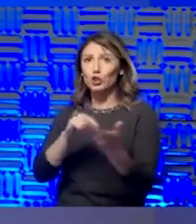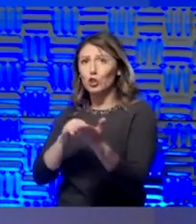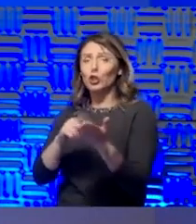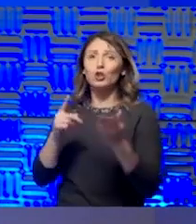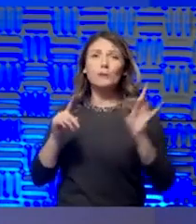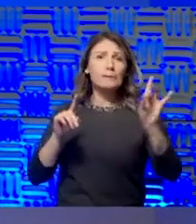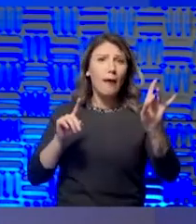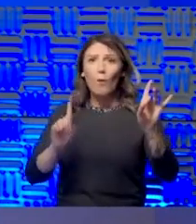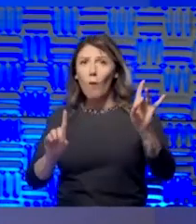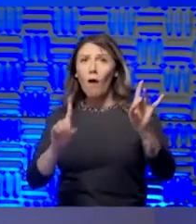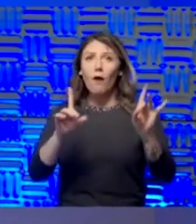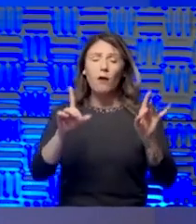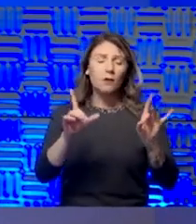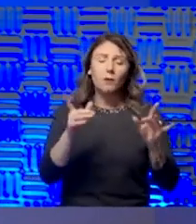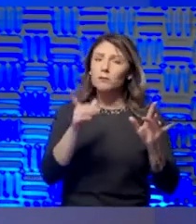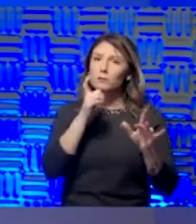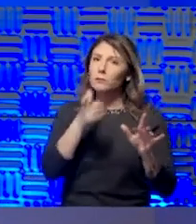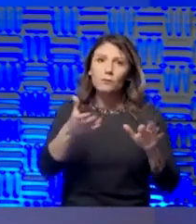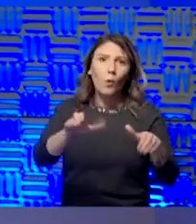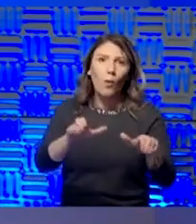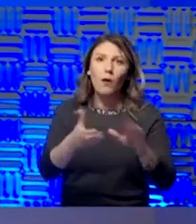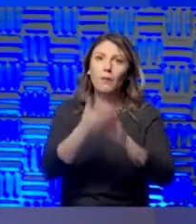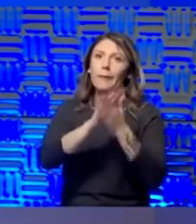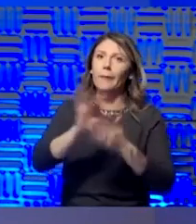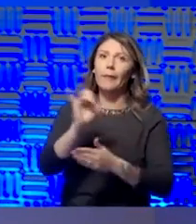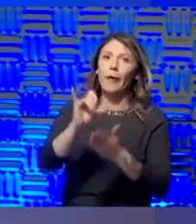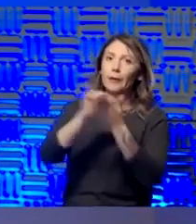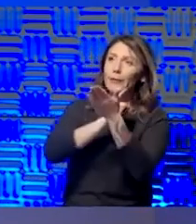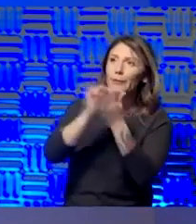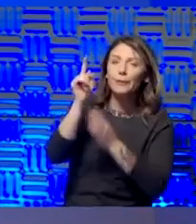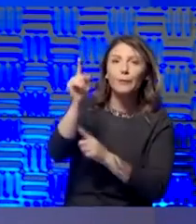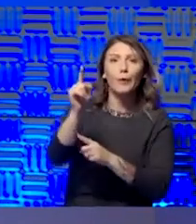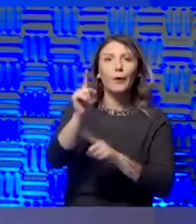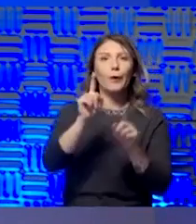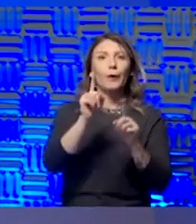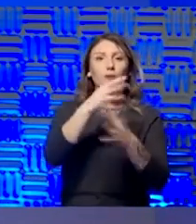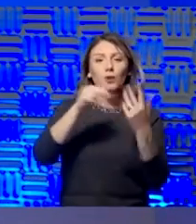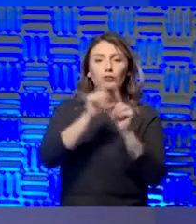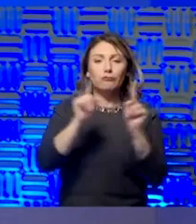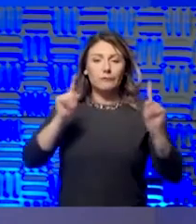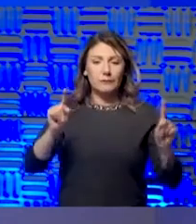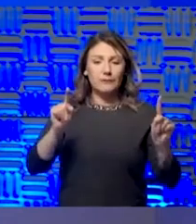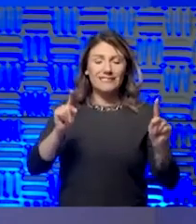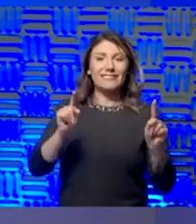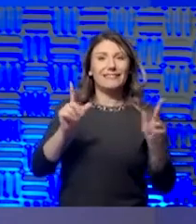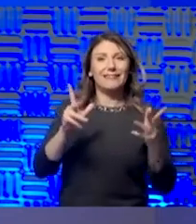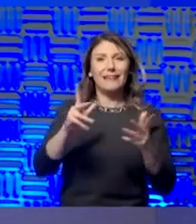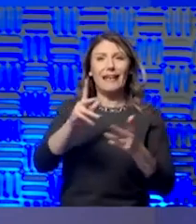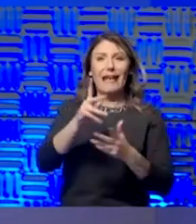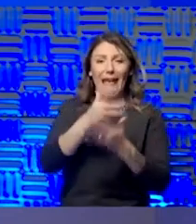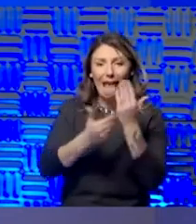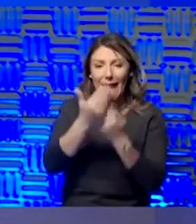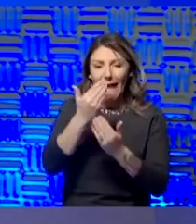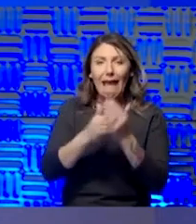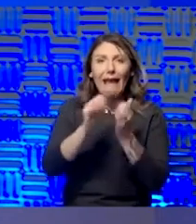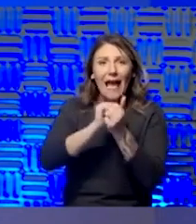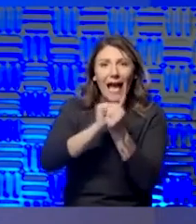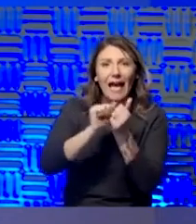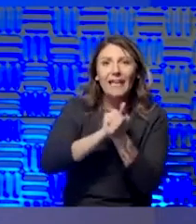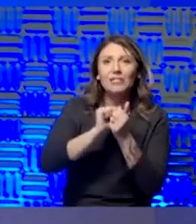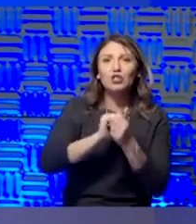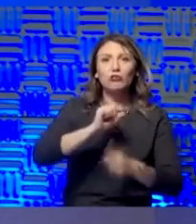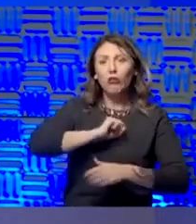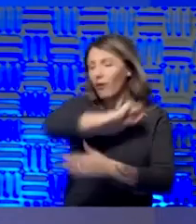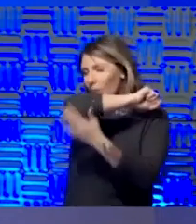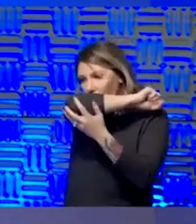think continue to do what you're doing, social distancing, hand hygiene, coughing into your elbow, and let's try to keep those numbers down so